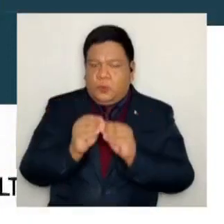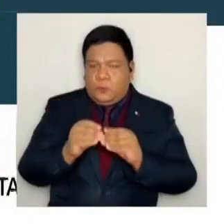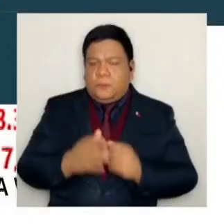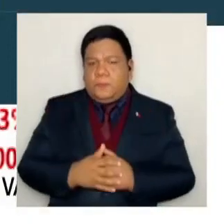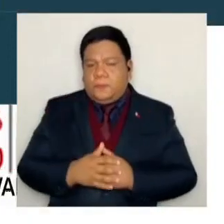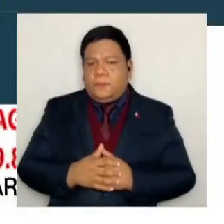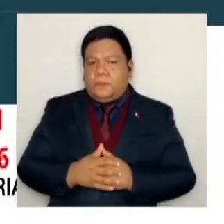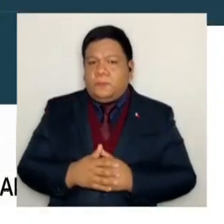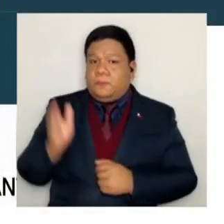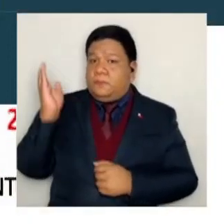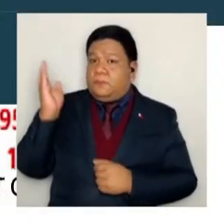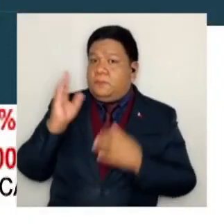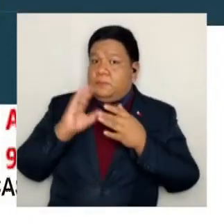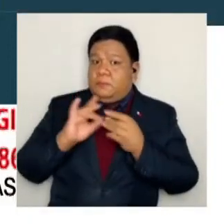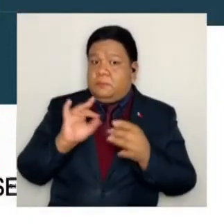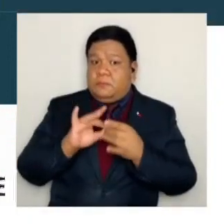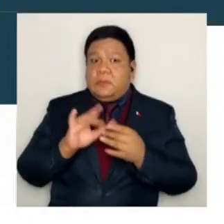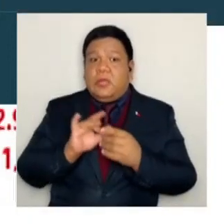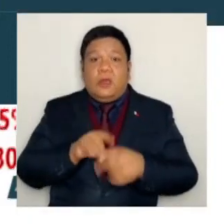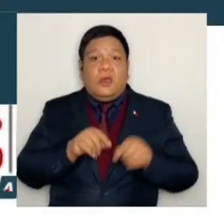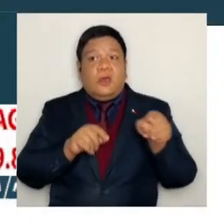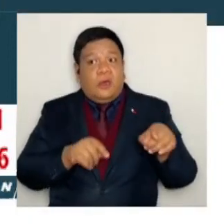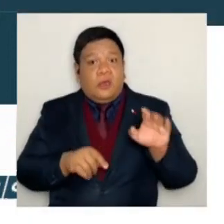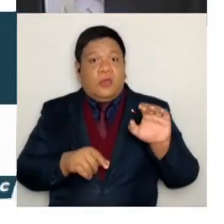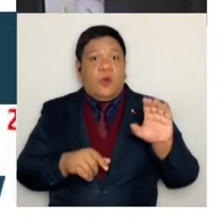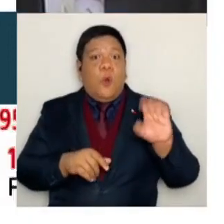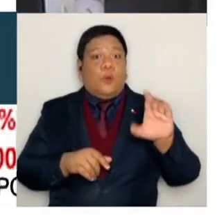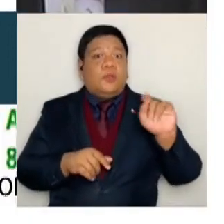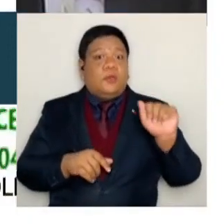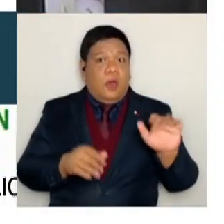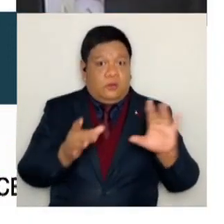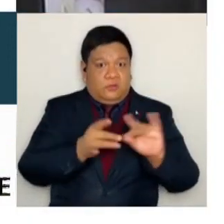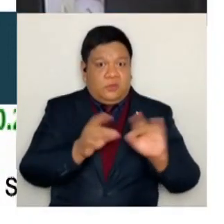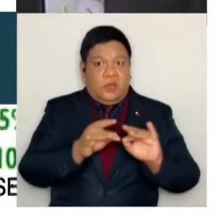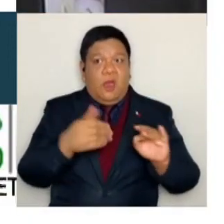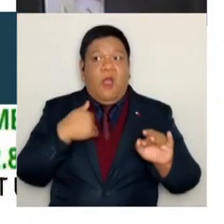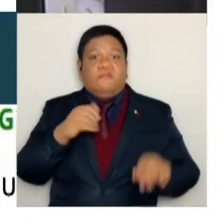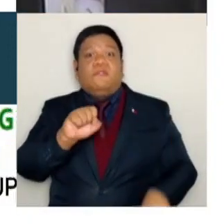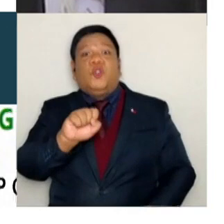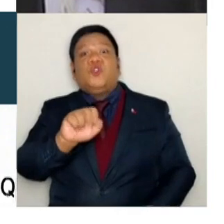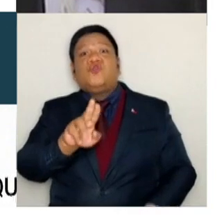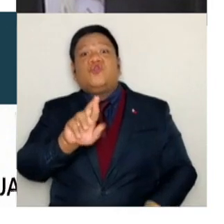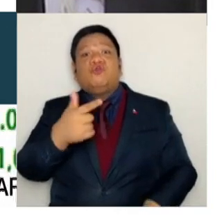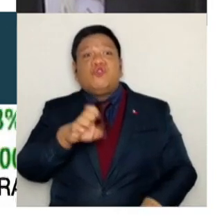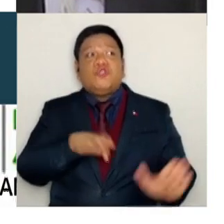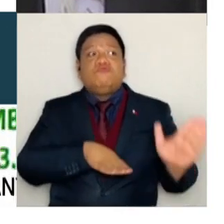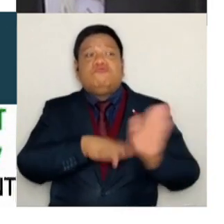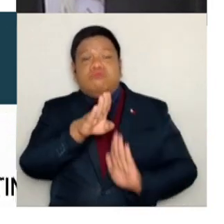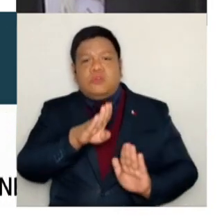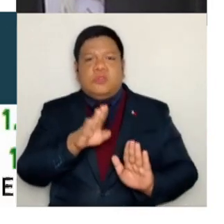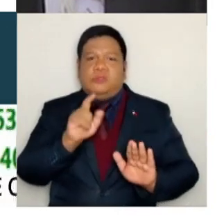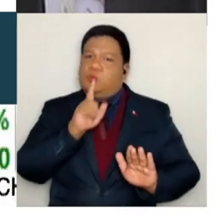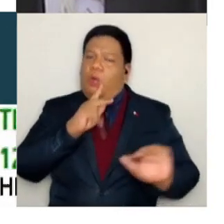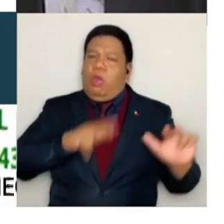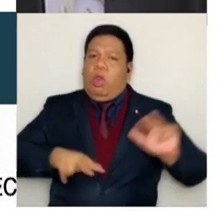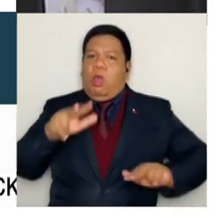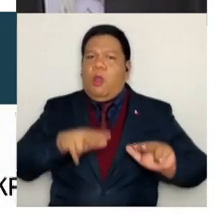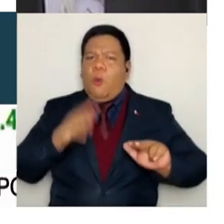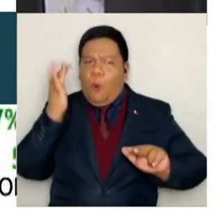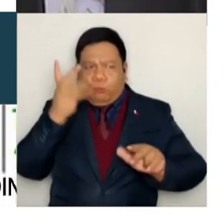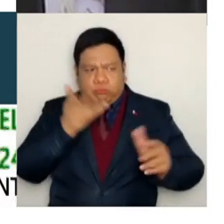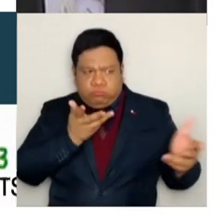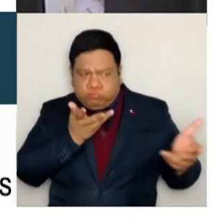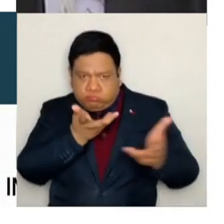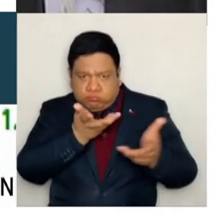When they said that there was already a surge, that was really alarming. Hopefully that we can be able to align communications and that we can be able